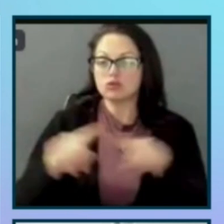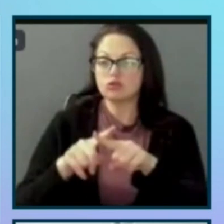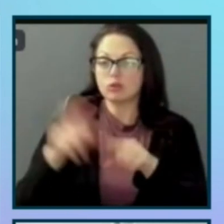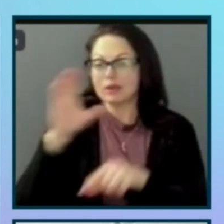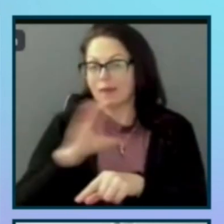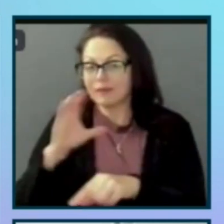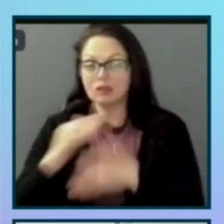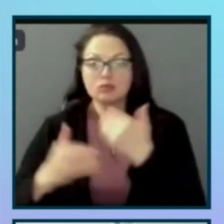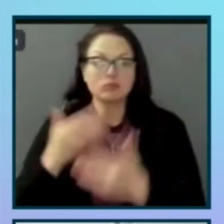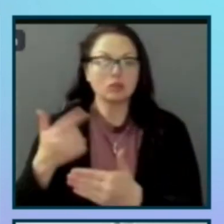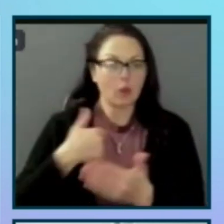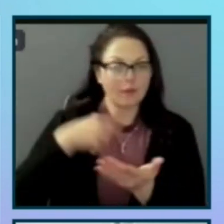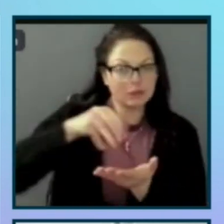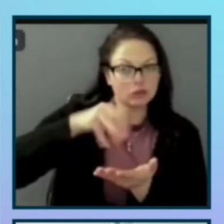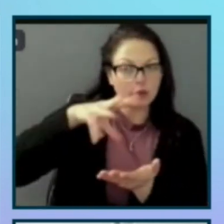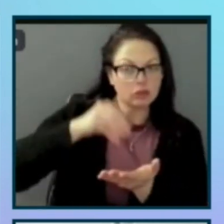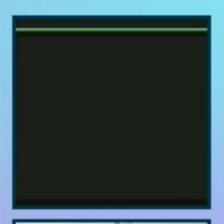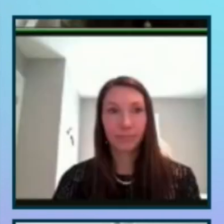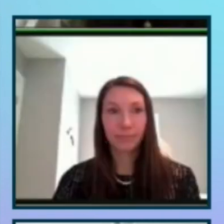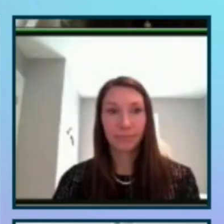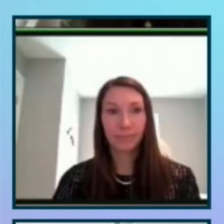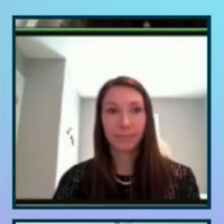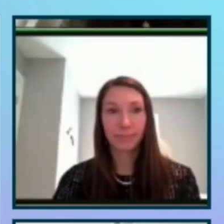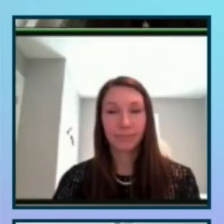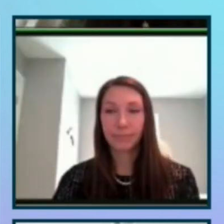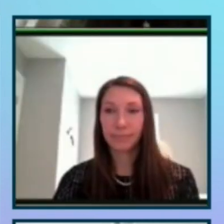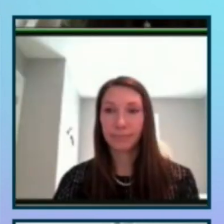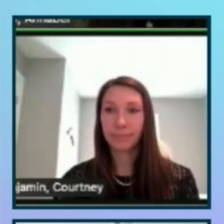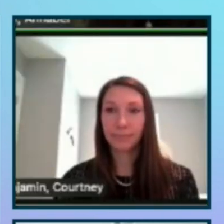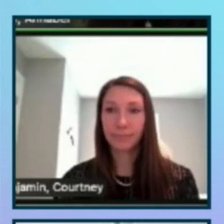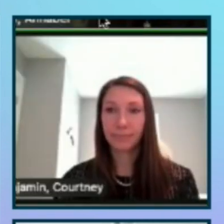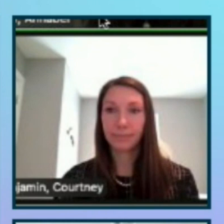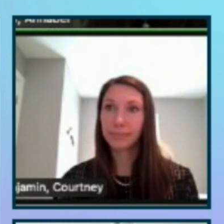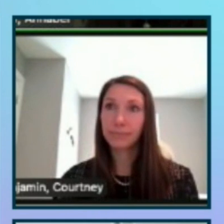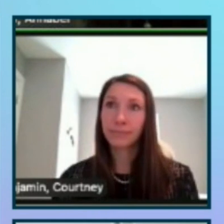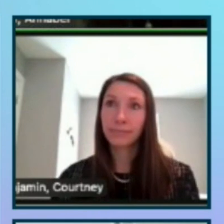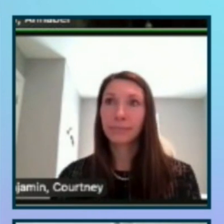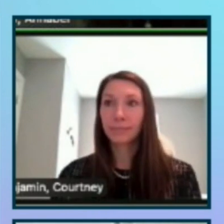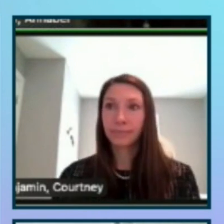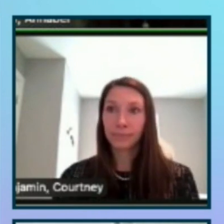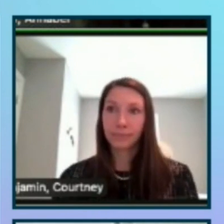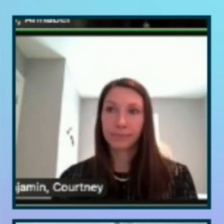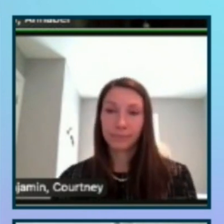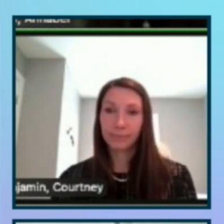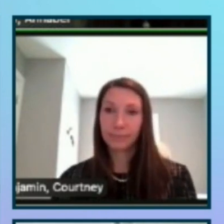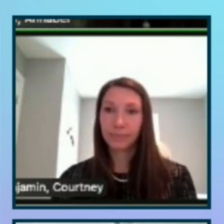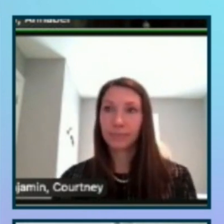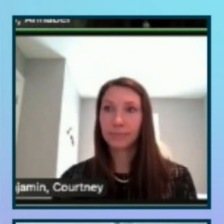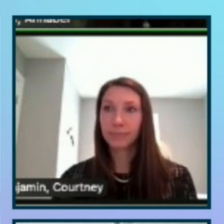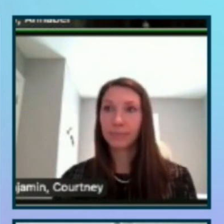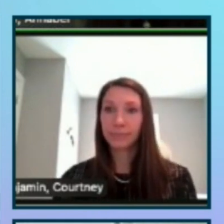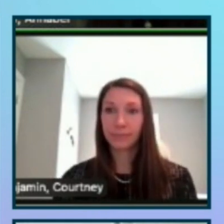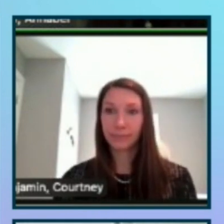screenshot of the Word doc on this slide, and we know that screen reader users often hop to different heading levels, different landmarks, different links. And so